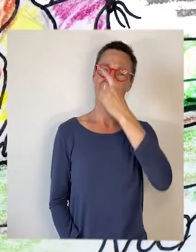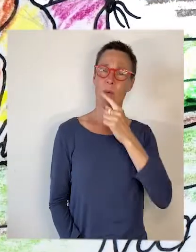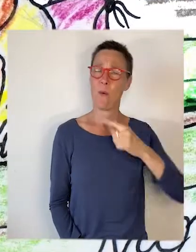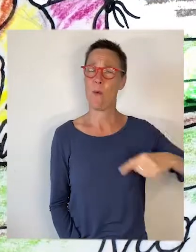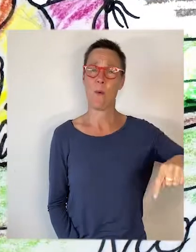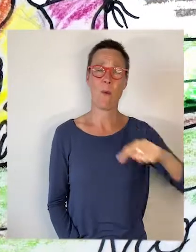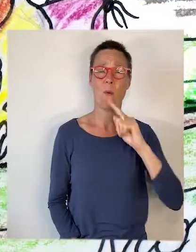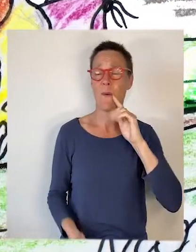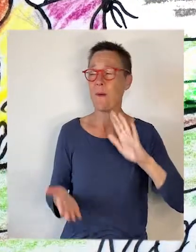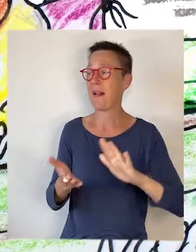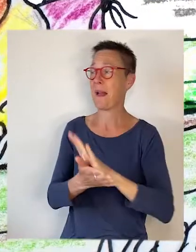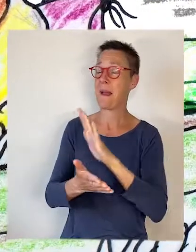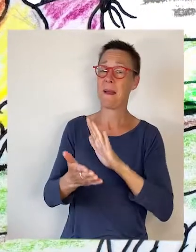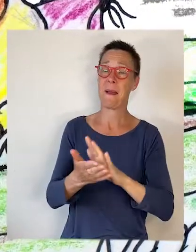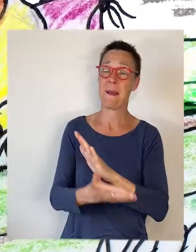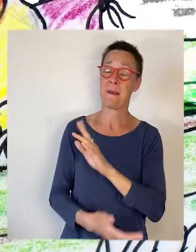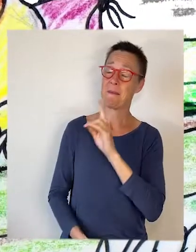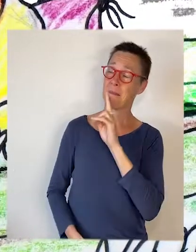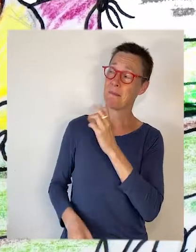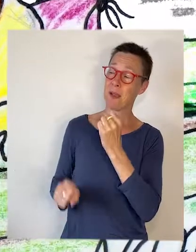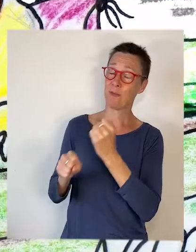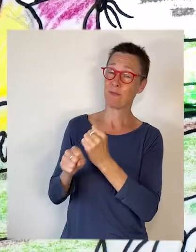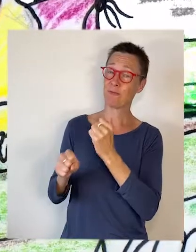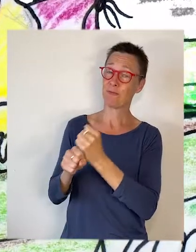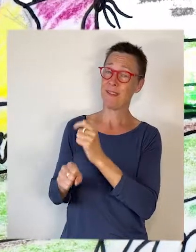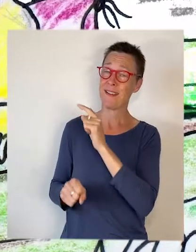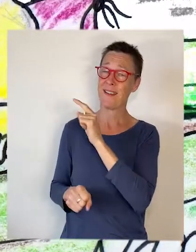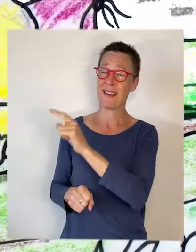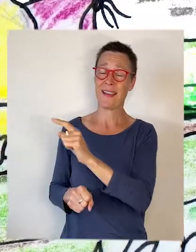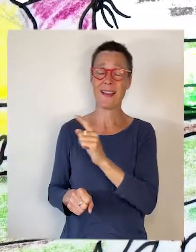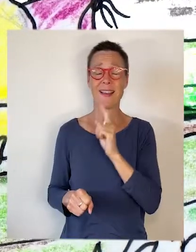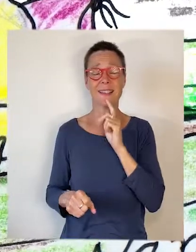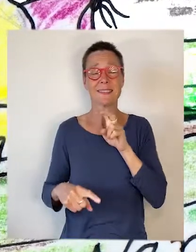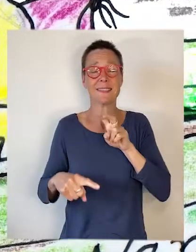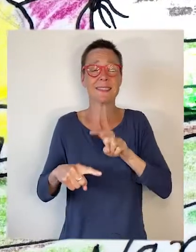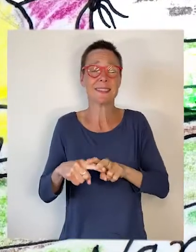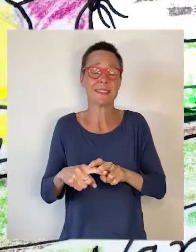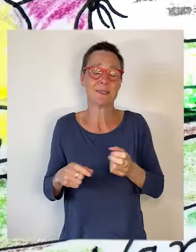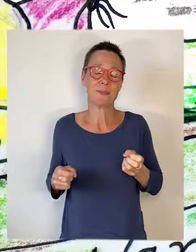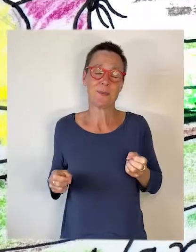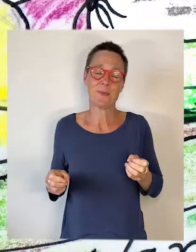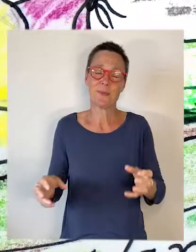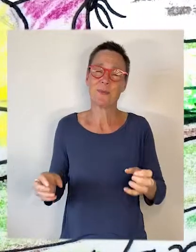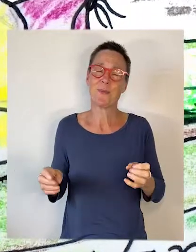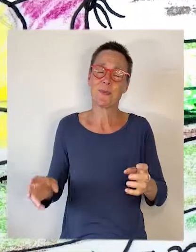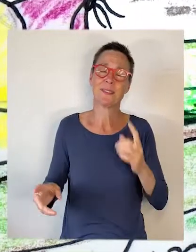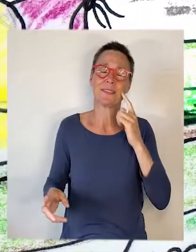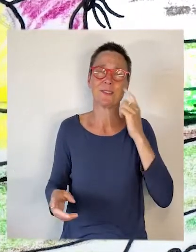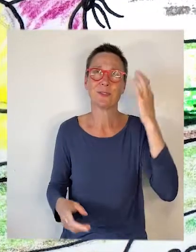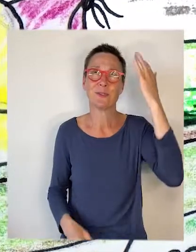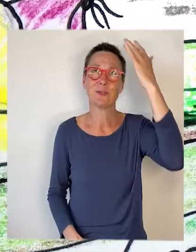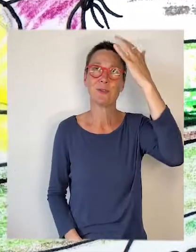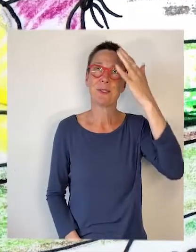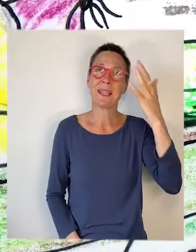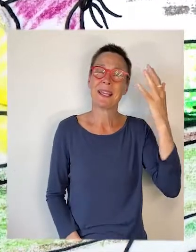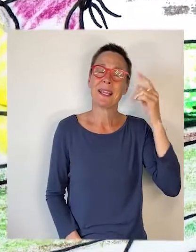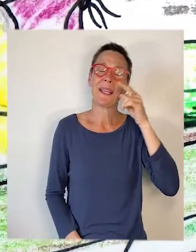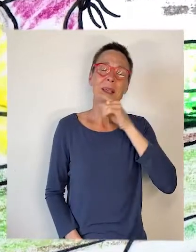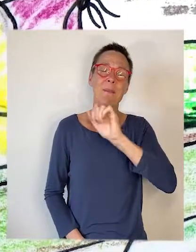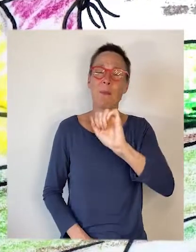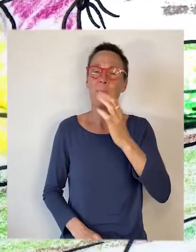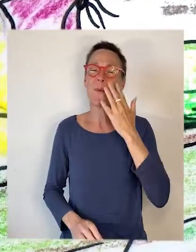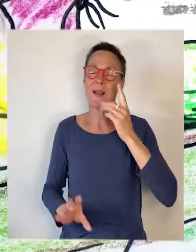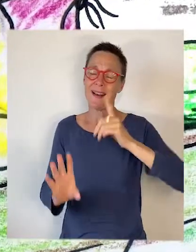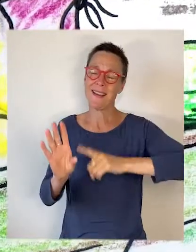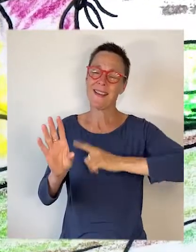round at all the family, saw how happily Grandmother Pearl was